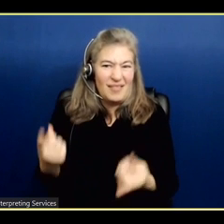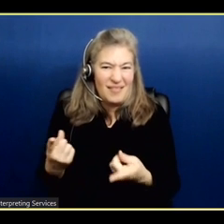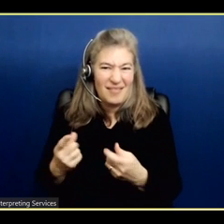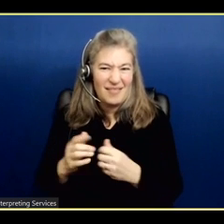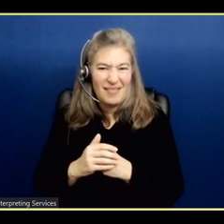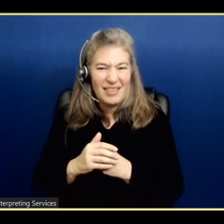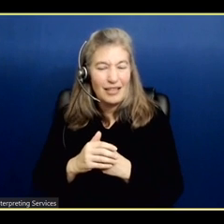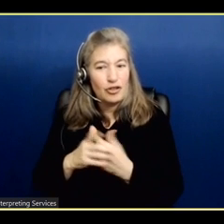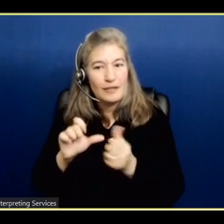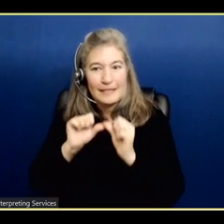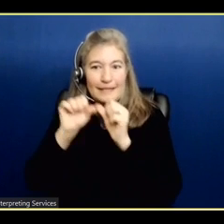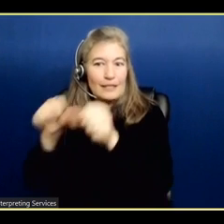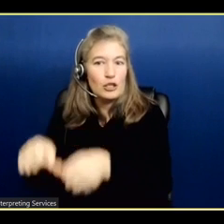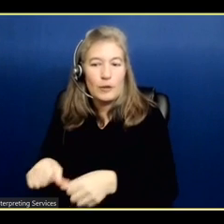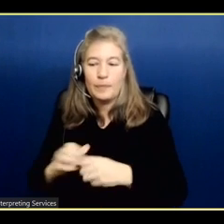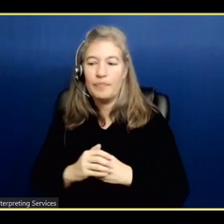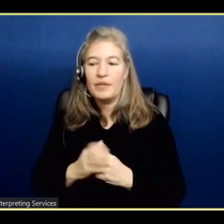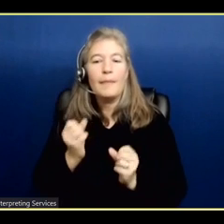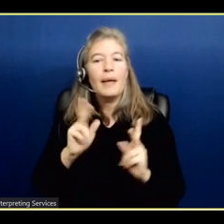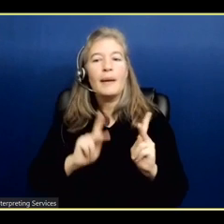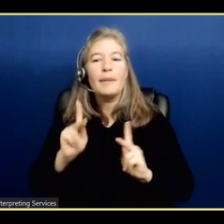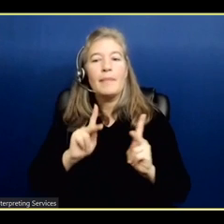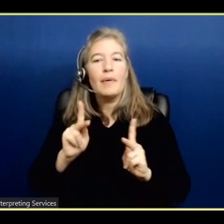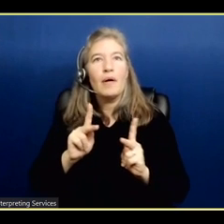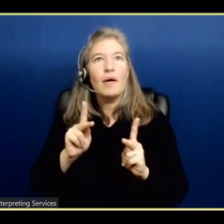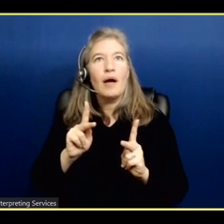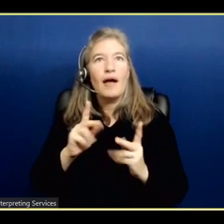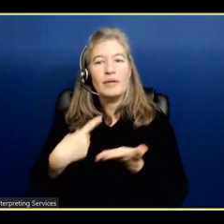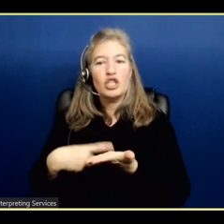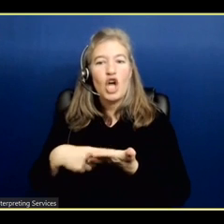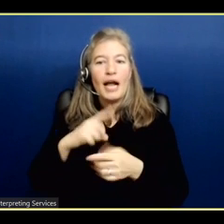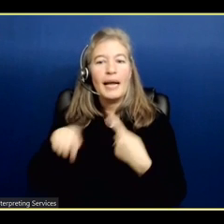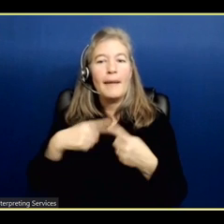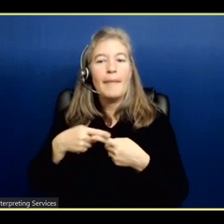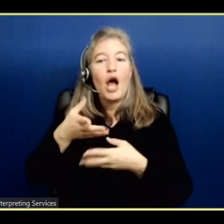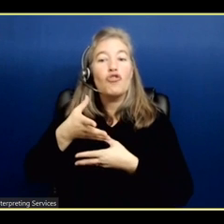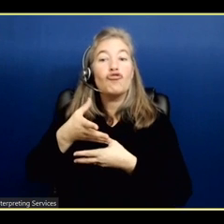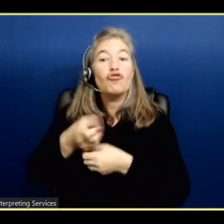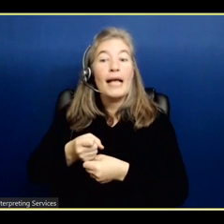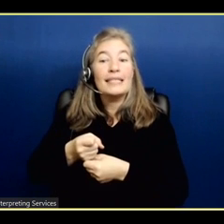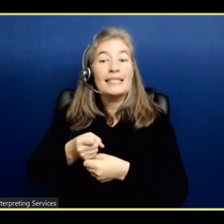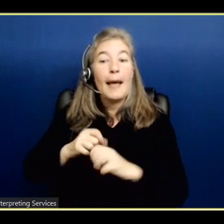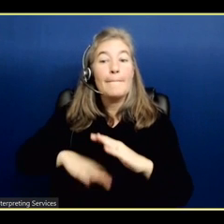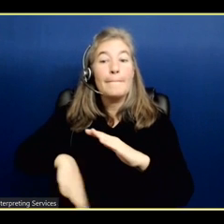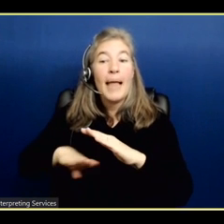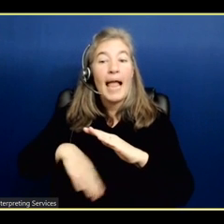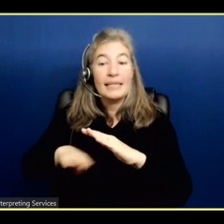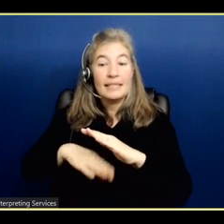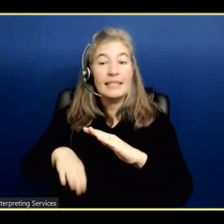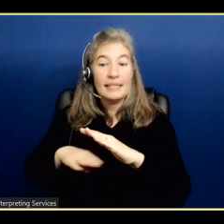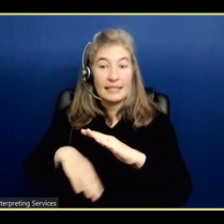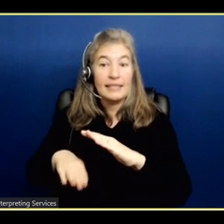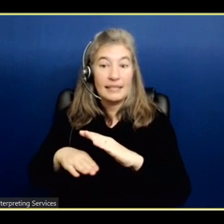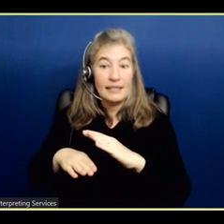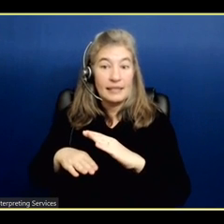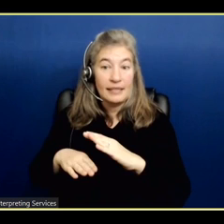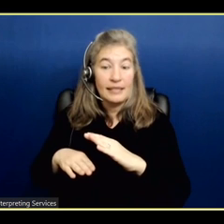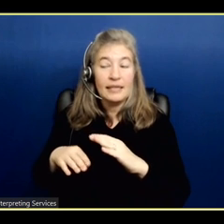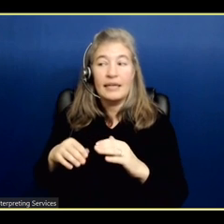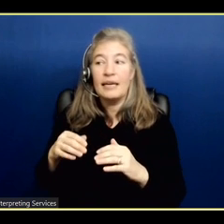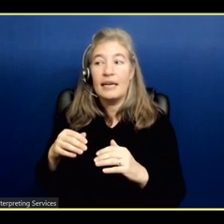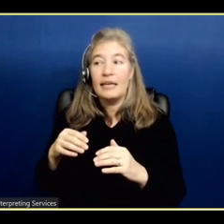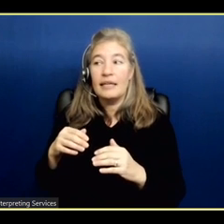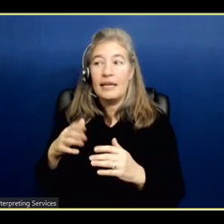how do we support artistic programming and capacity all the time? This moment is a perfect example of why GenOps support is